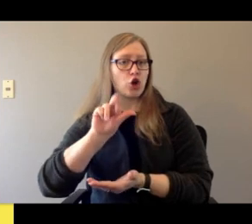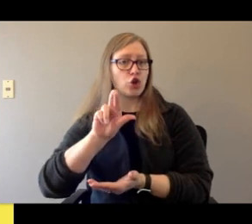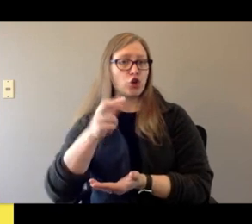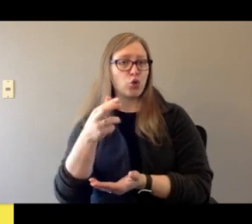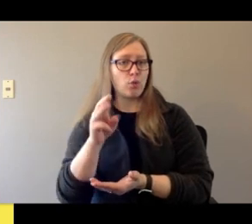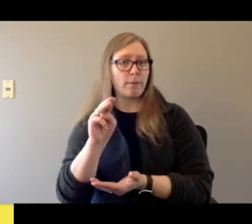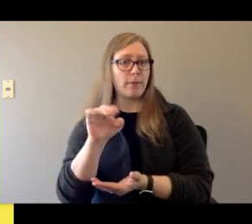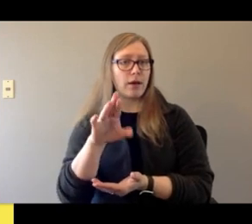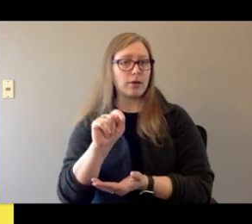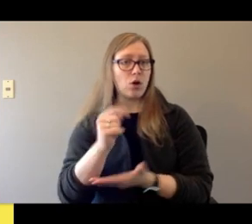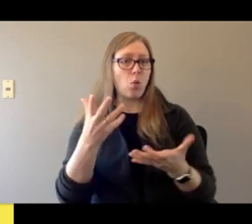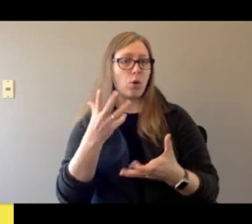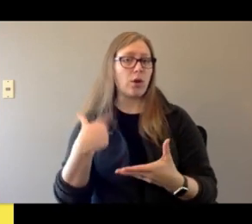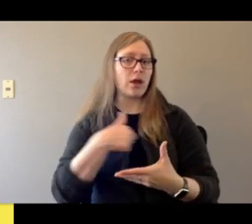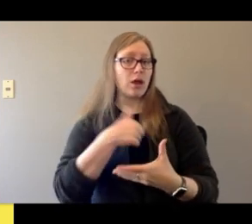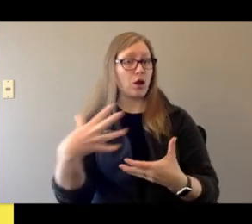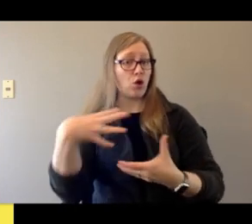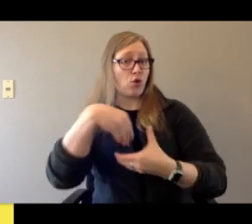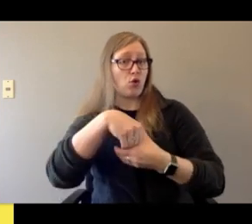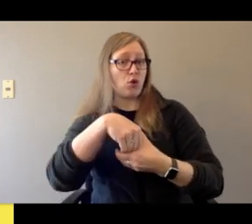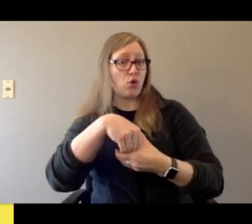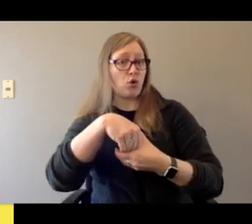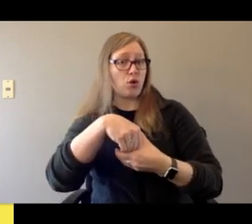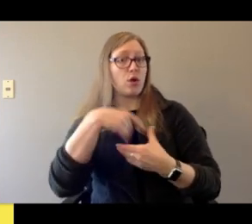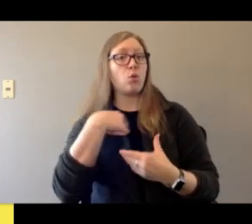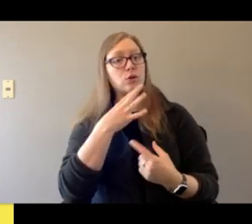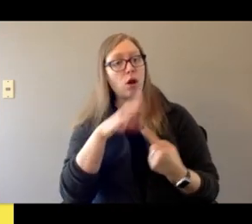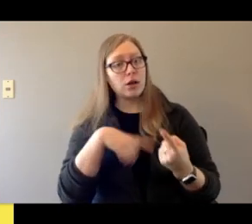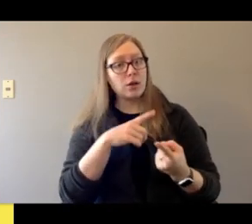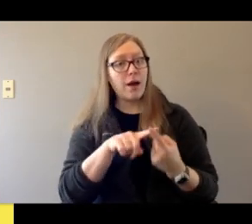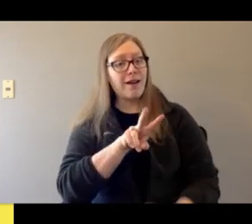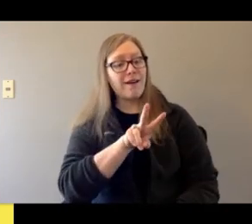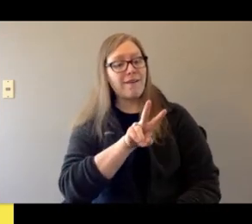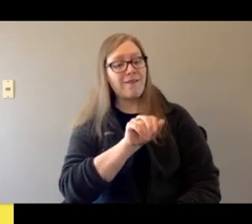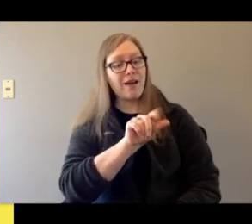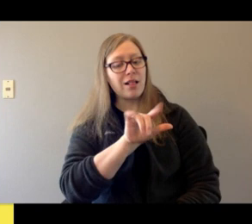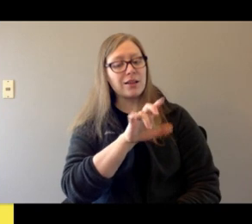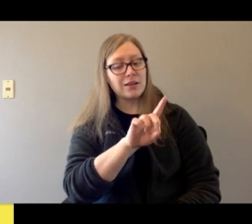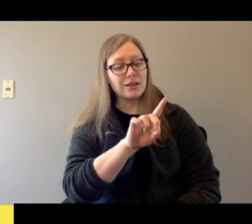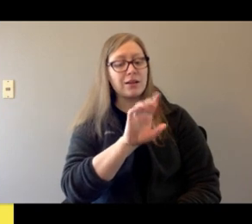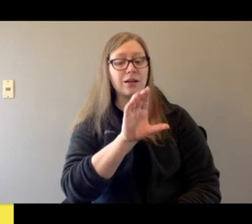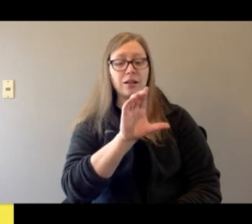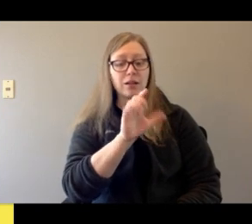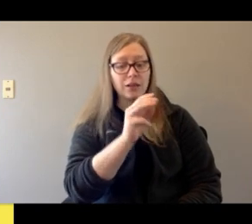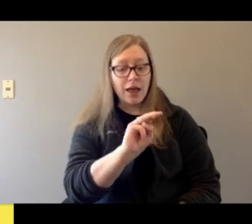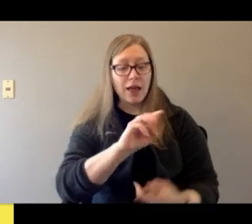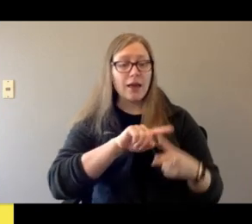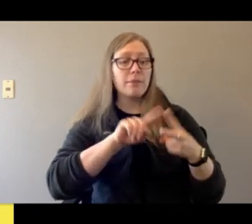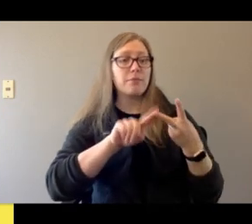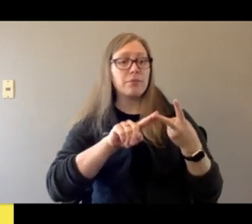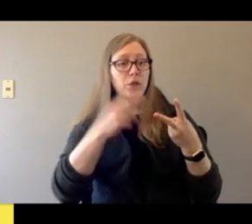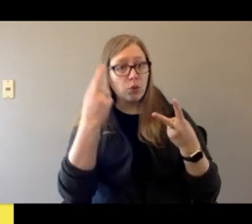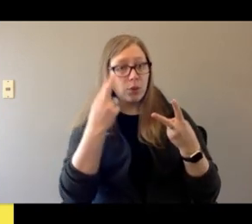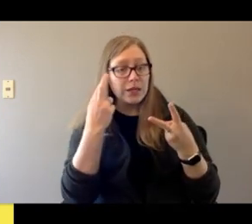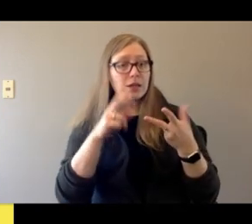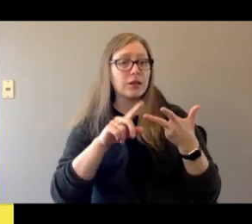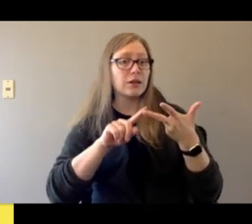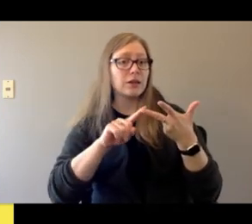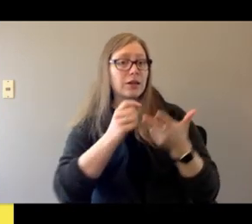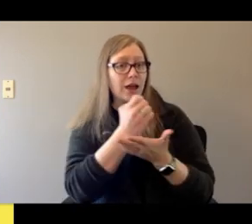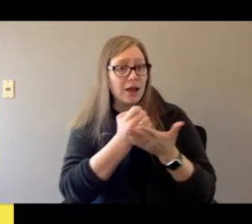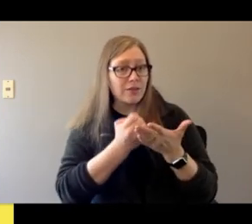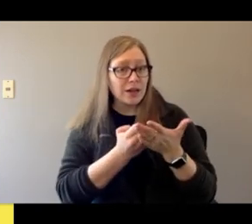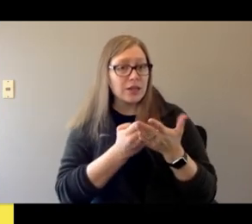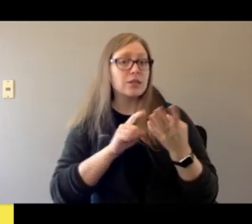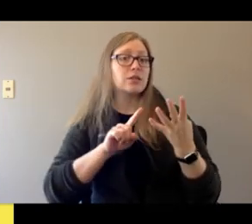argument. We looked at valid claim, reasoning, and evidence, as well as acknowledgement of a